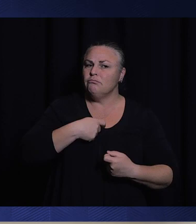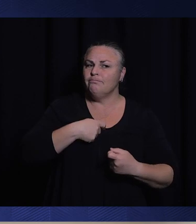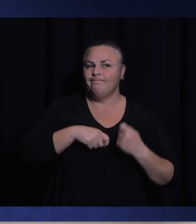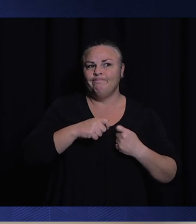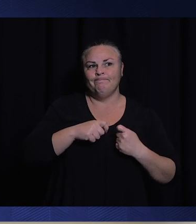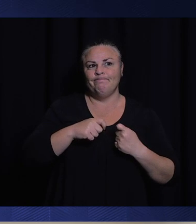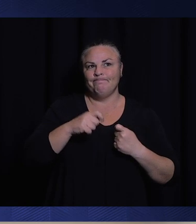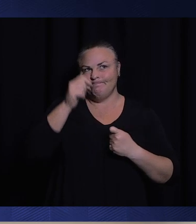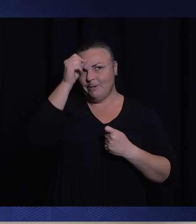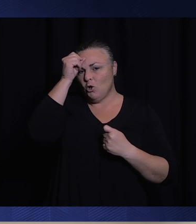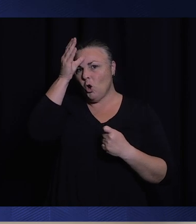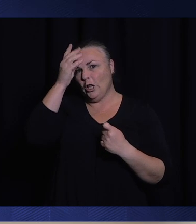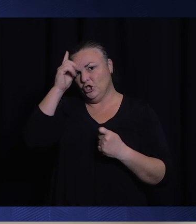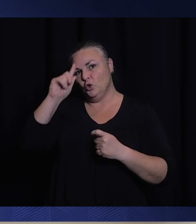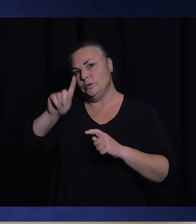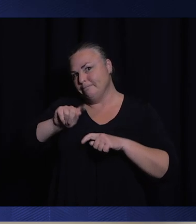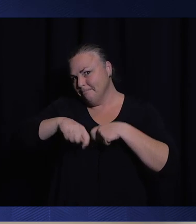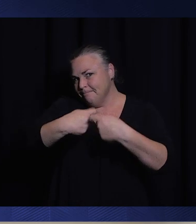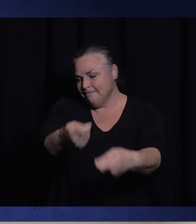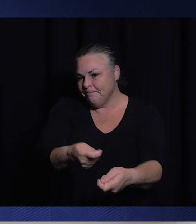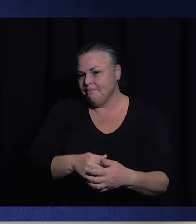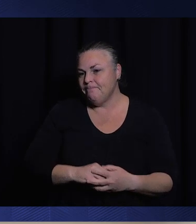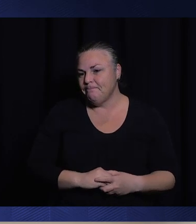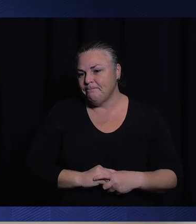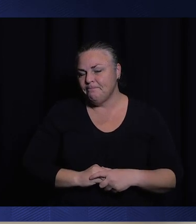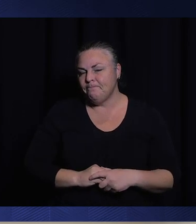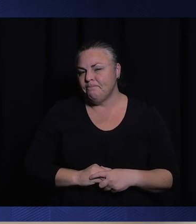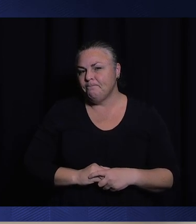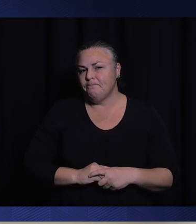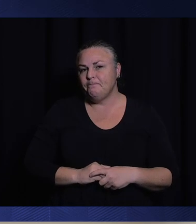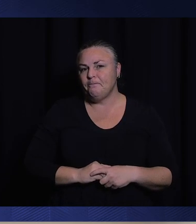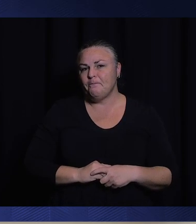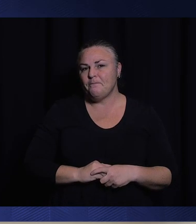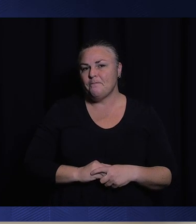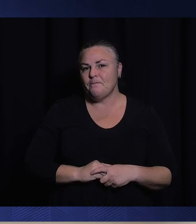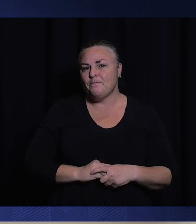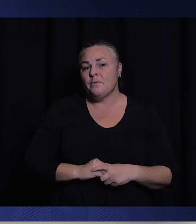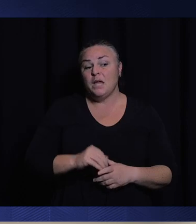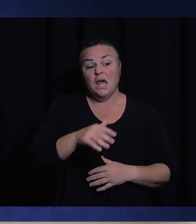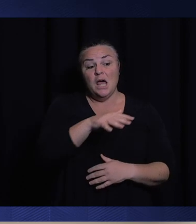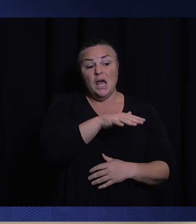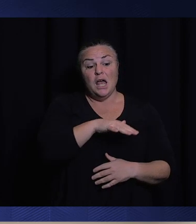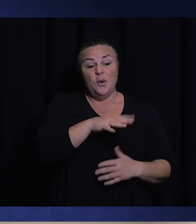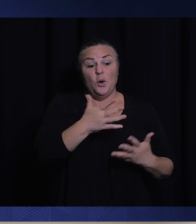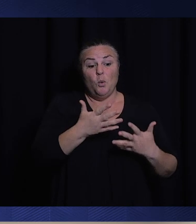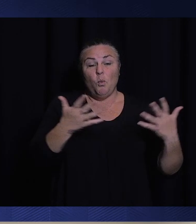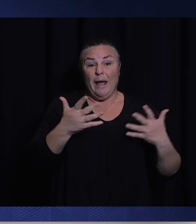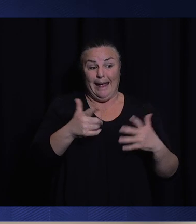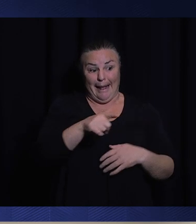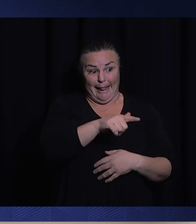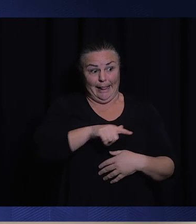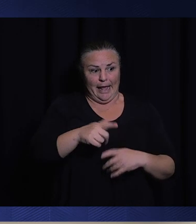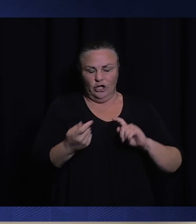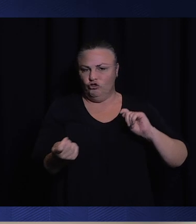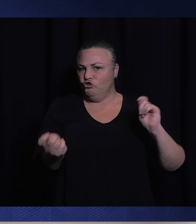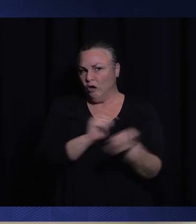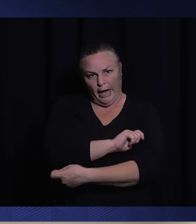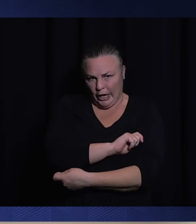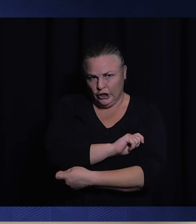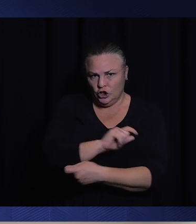important one is that we must ensure a rights-based approach for our indigenous people and local communities at the grassroots